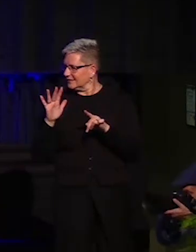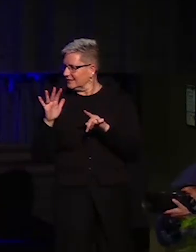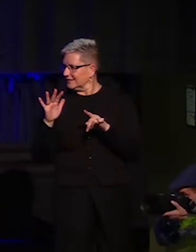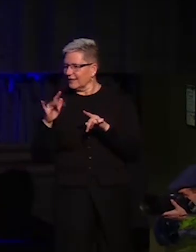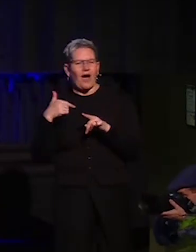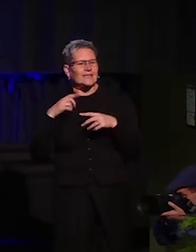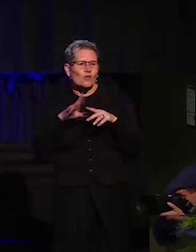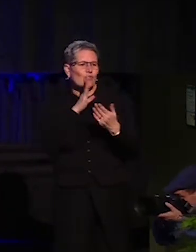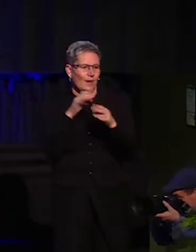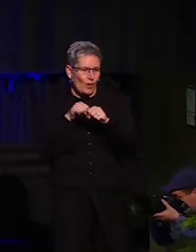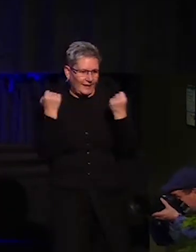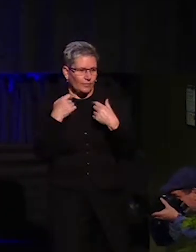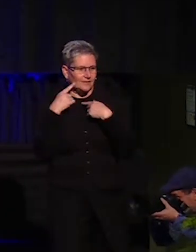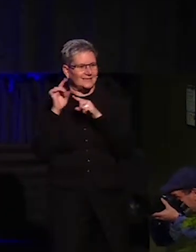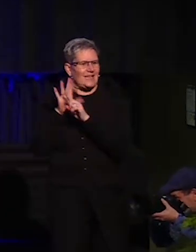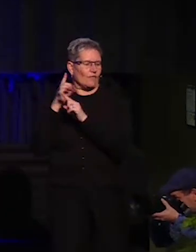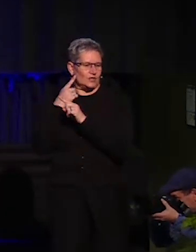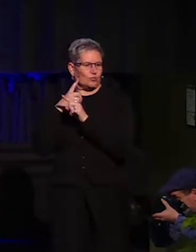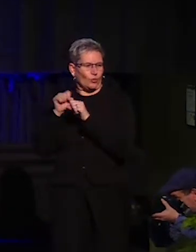I didn't actually break it. It's just broken.